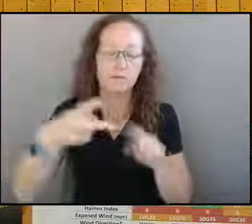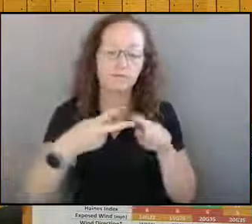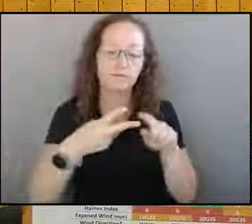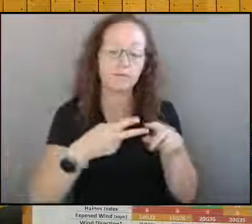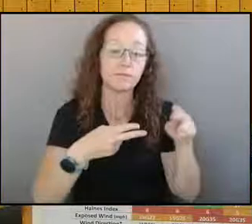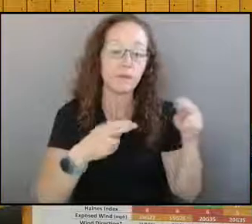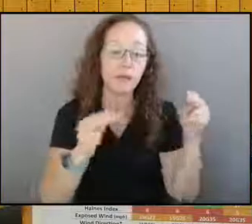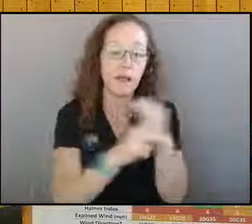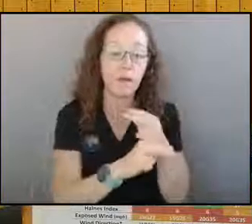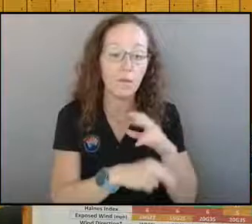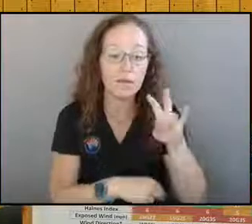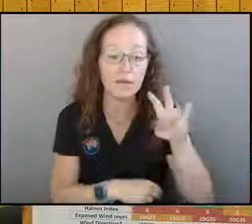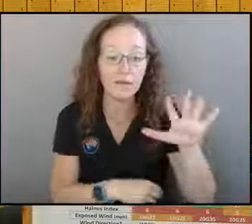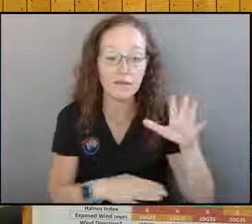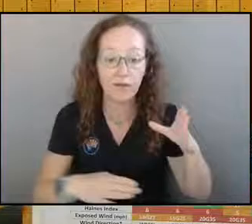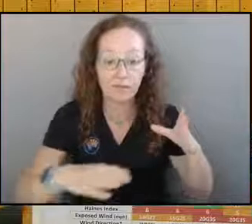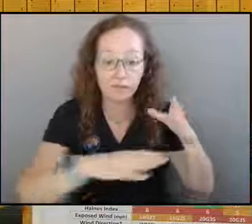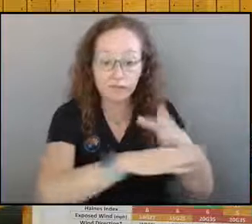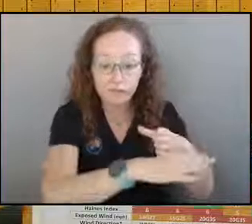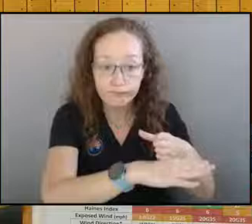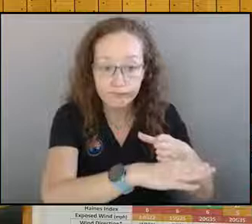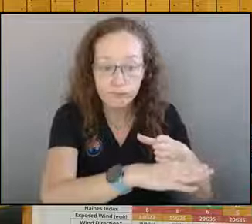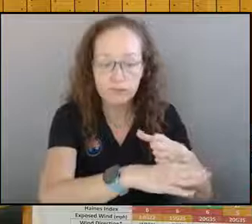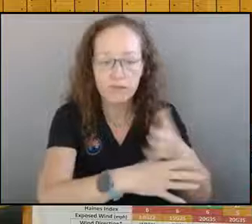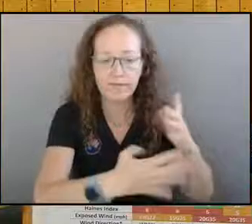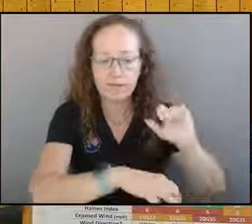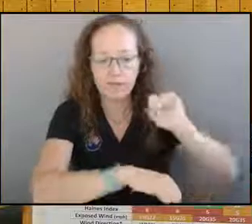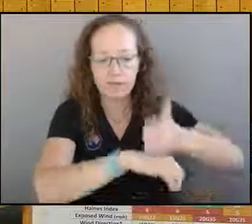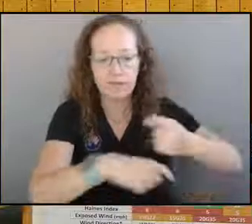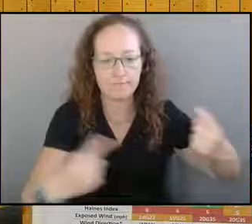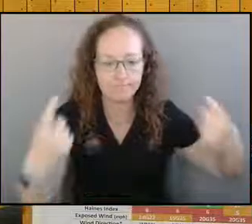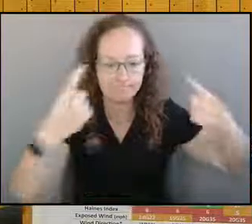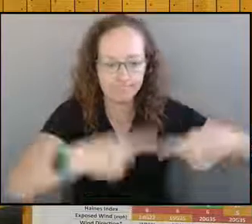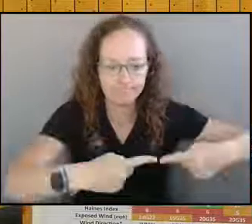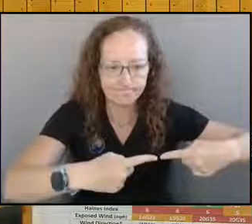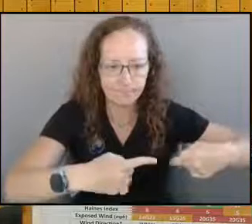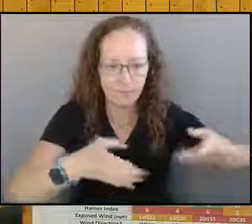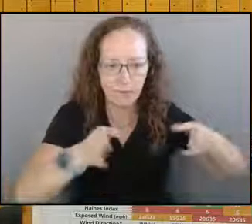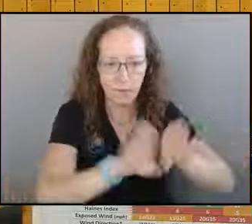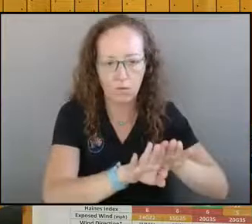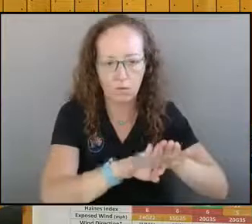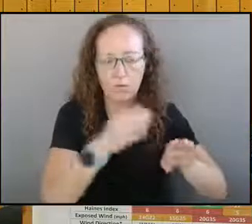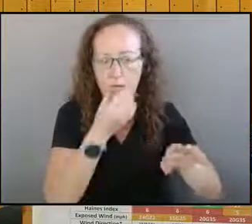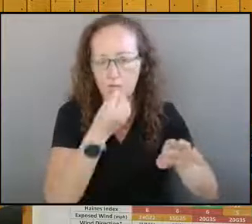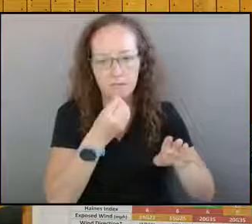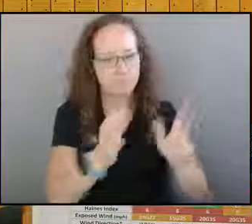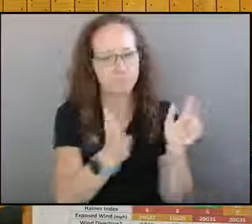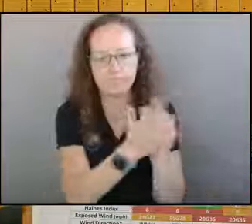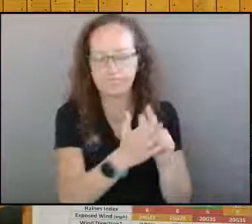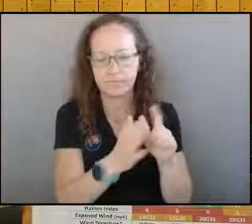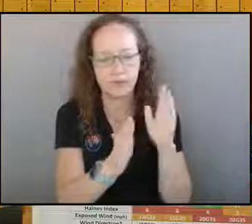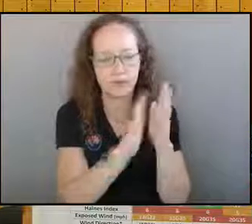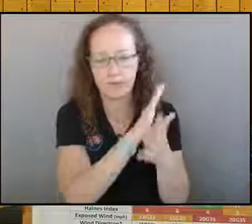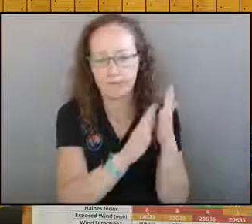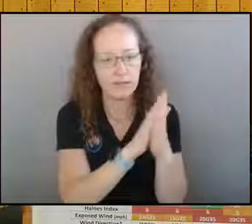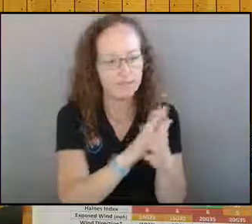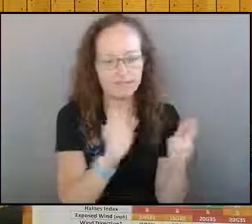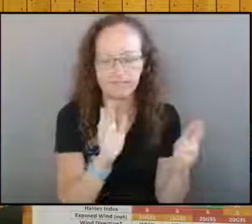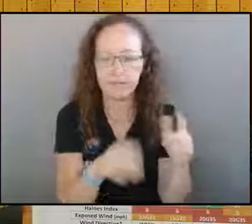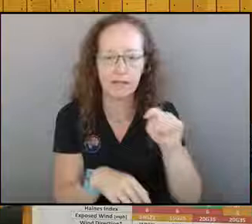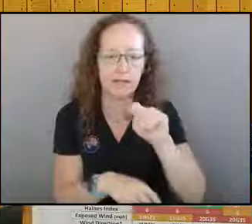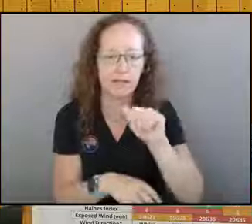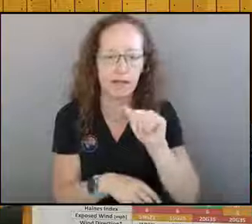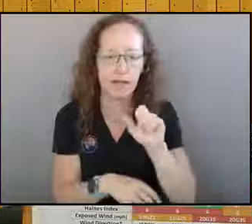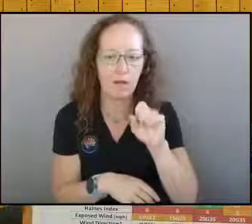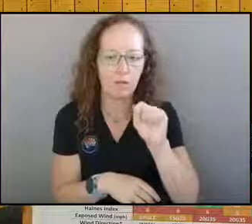intersection is where we have placed our road closure. We are not allowing any traffic to go on the Taos County side